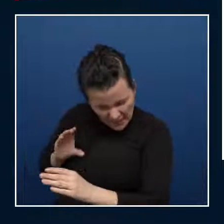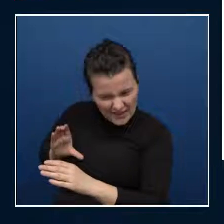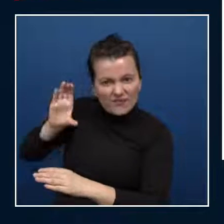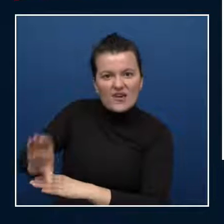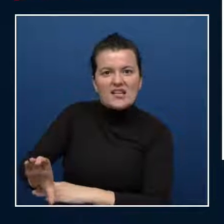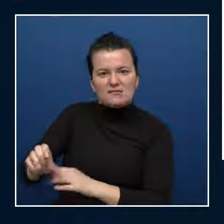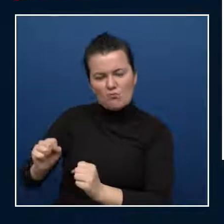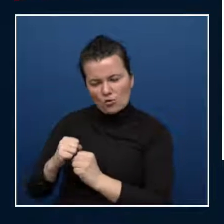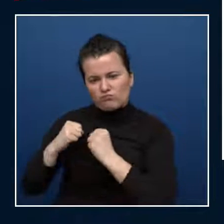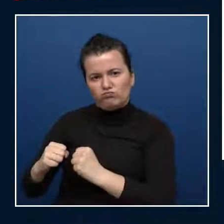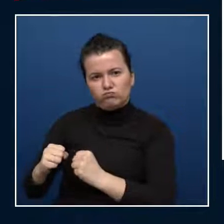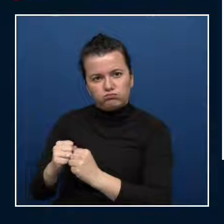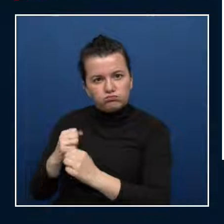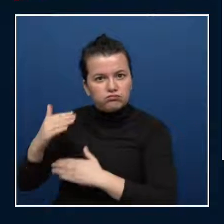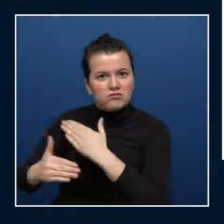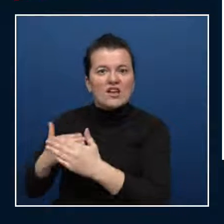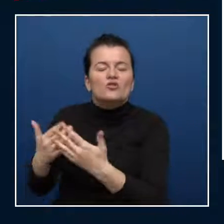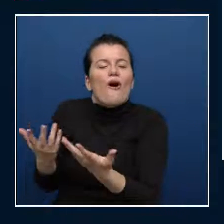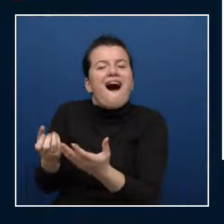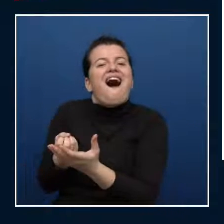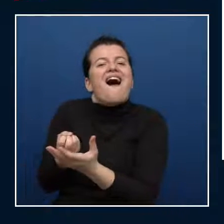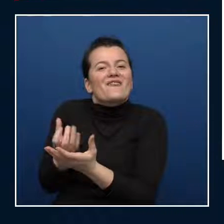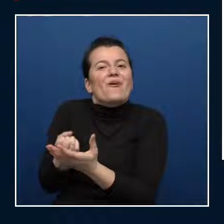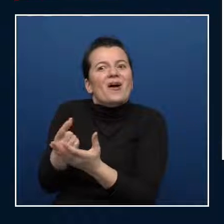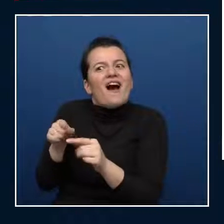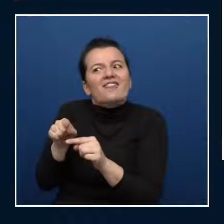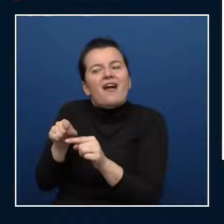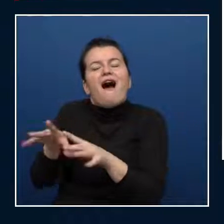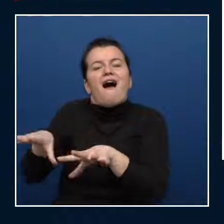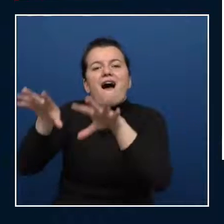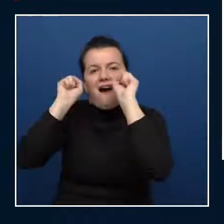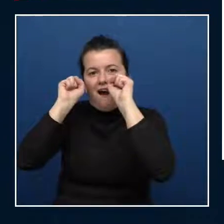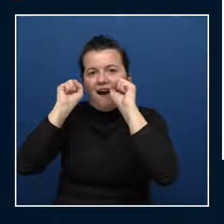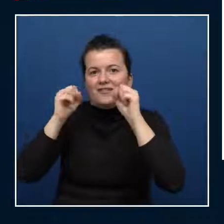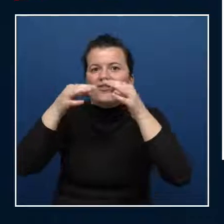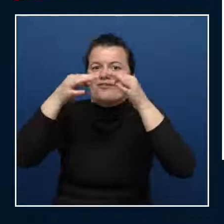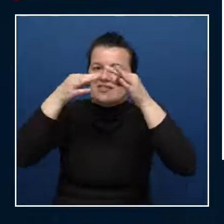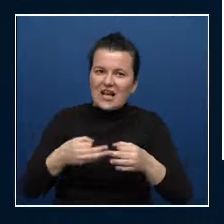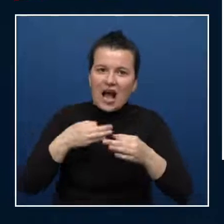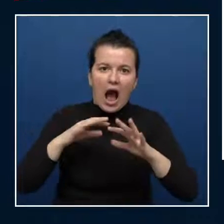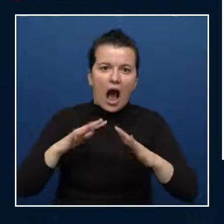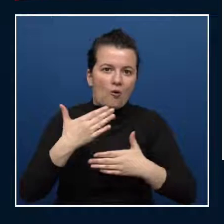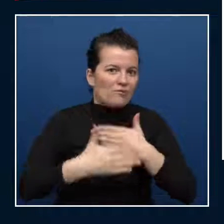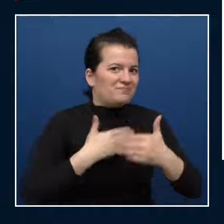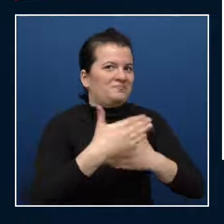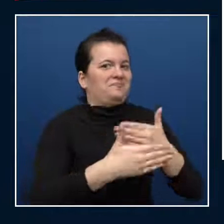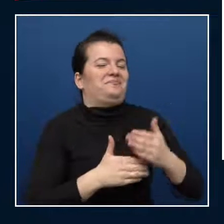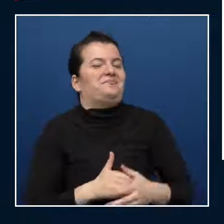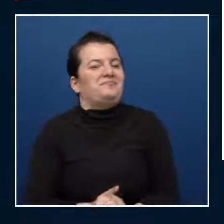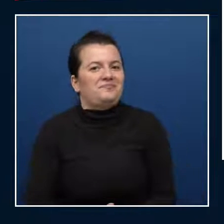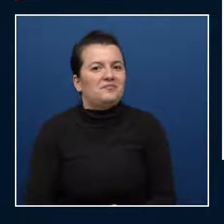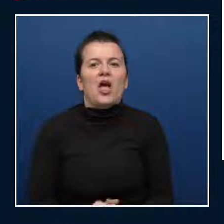with it. It's giving you data that you can actually make informed decisions about. You're not guessing and you can start to